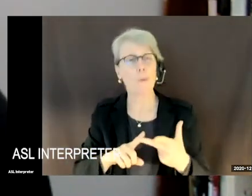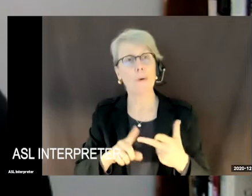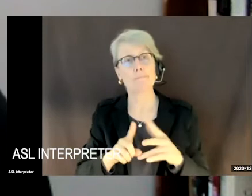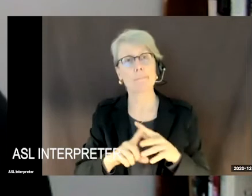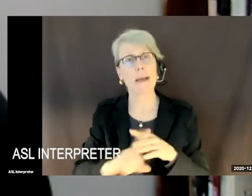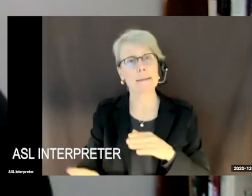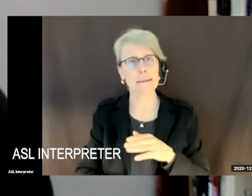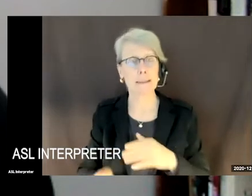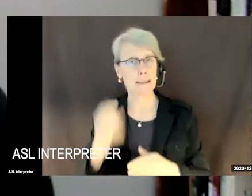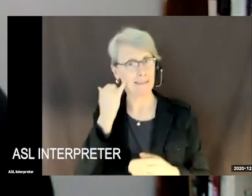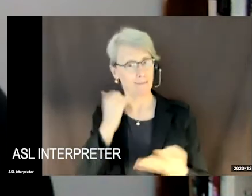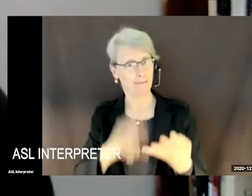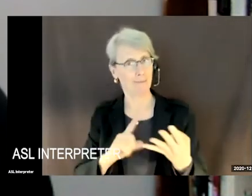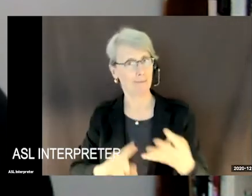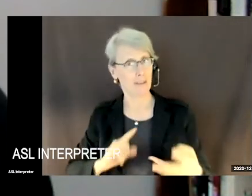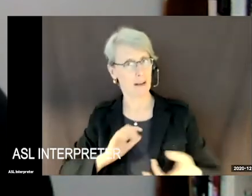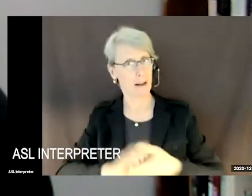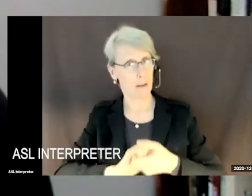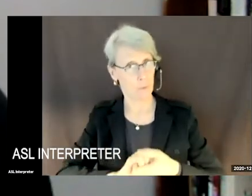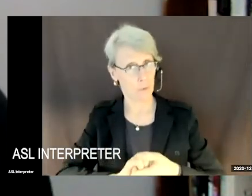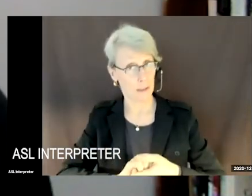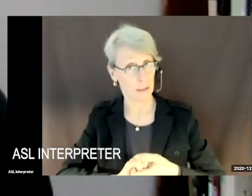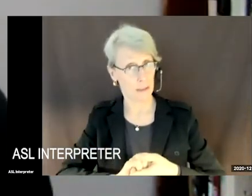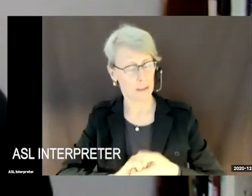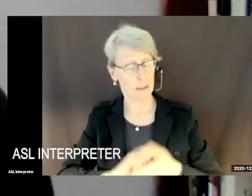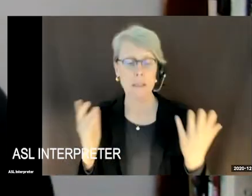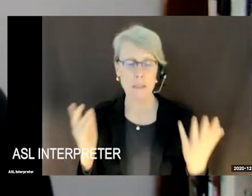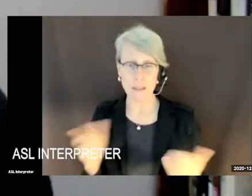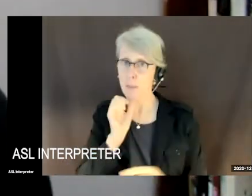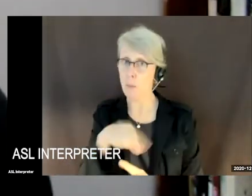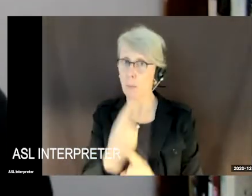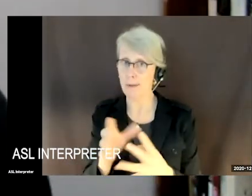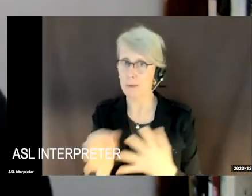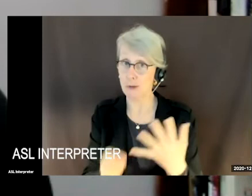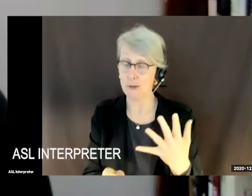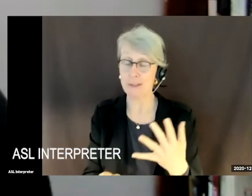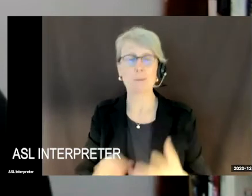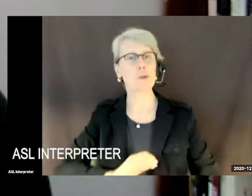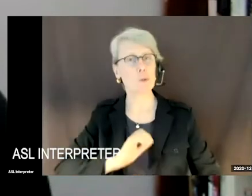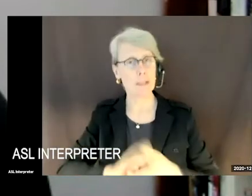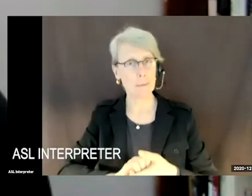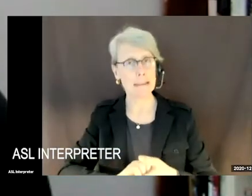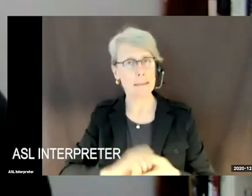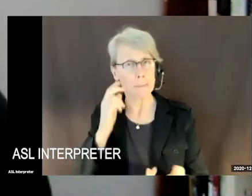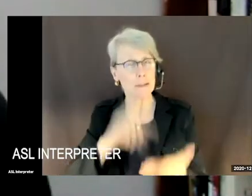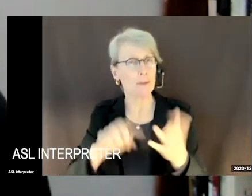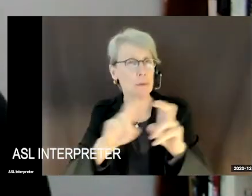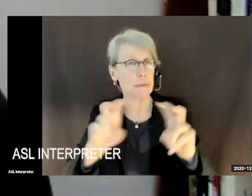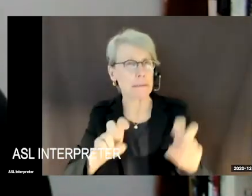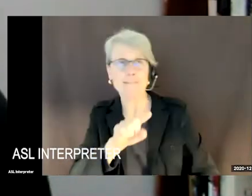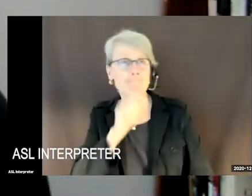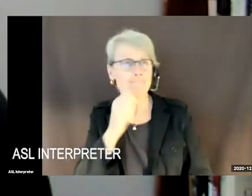not the only option, then people have to have a sense that, one, the situation is not good. I want to make it